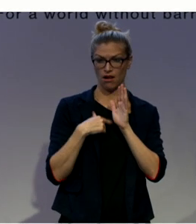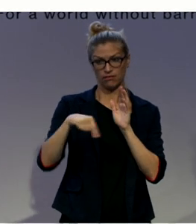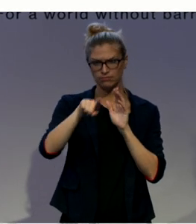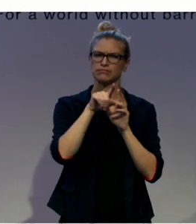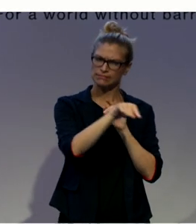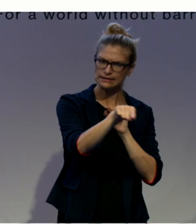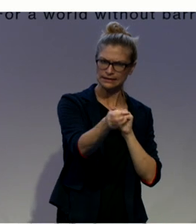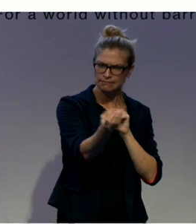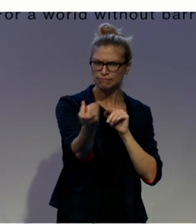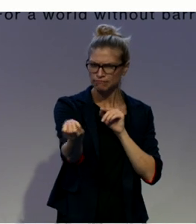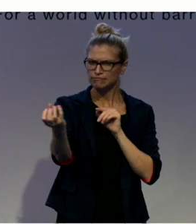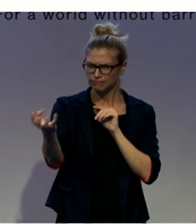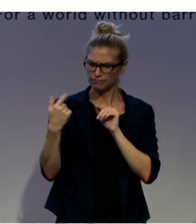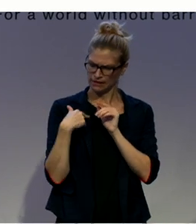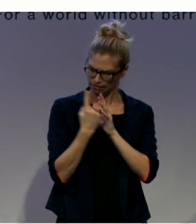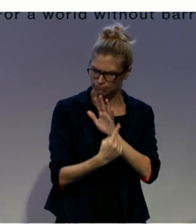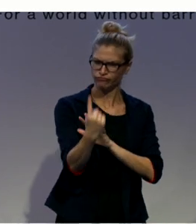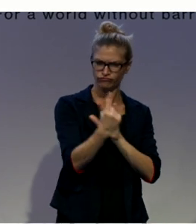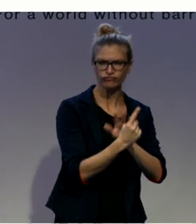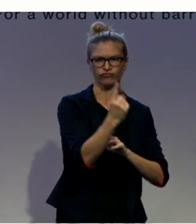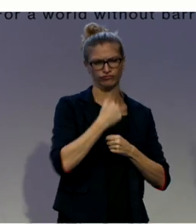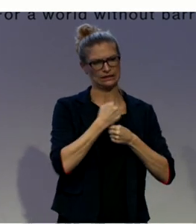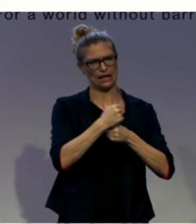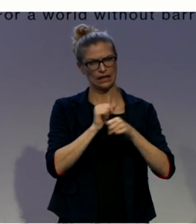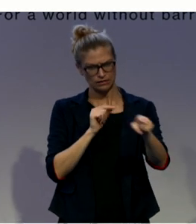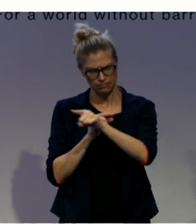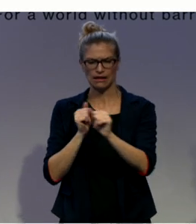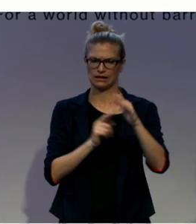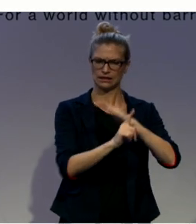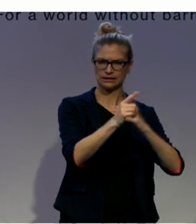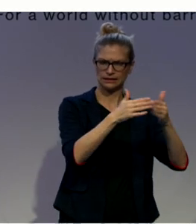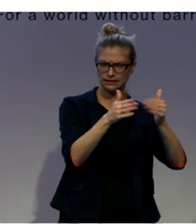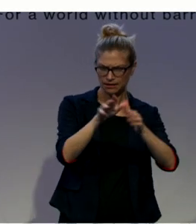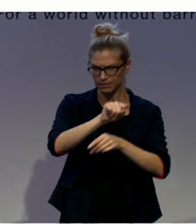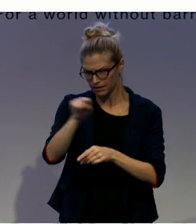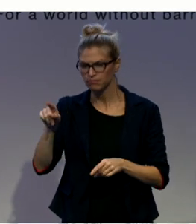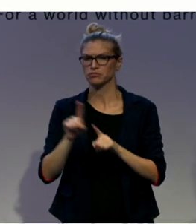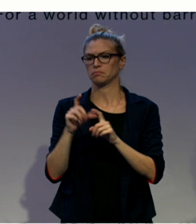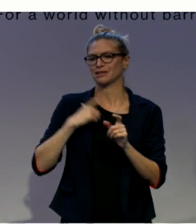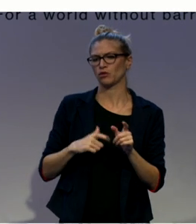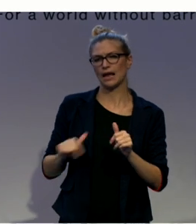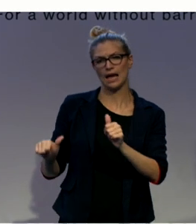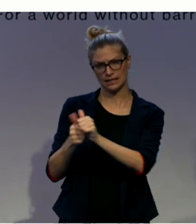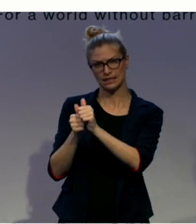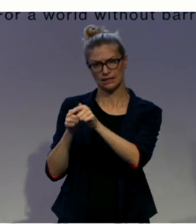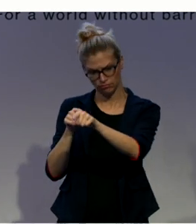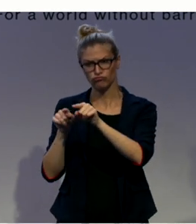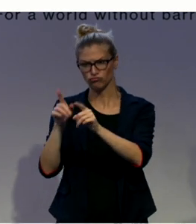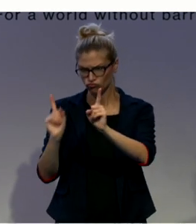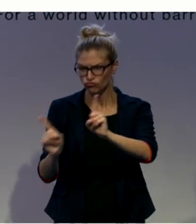advocacies in order to promote accessibility and provide personal assistance to the person with severe disability in